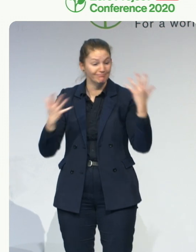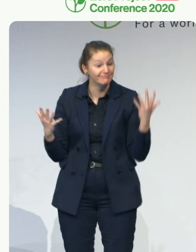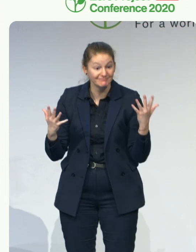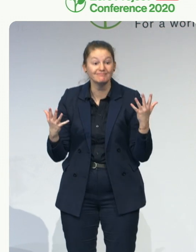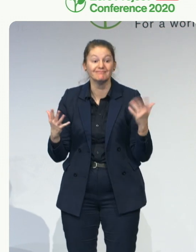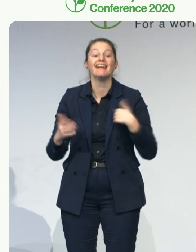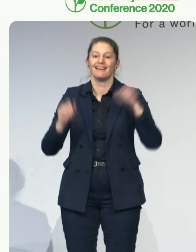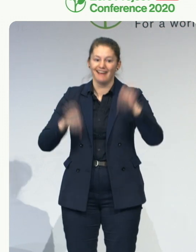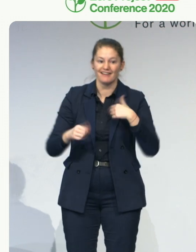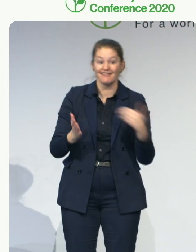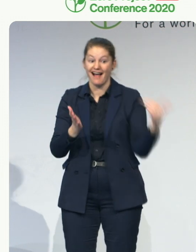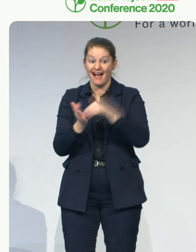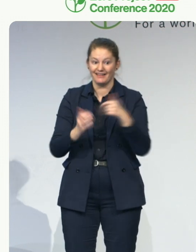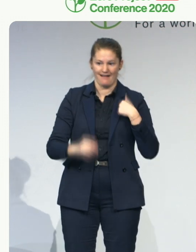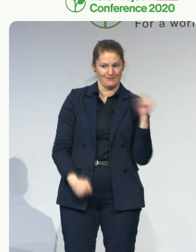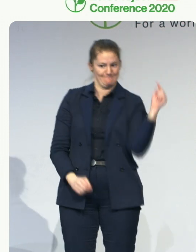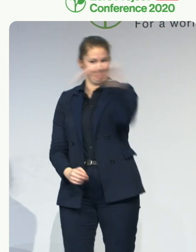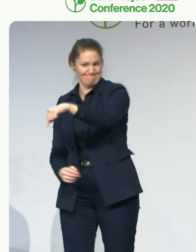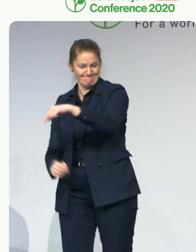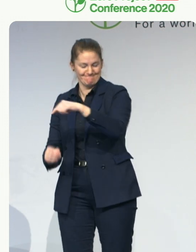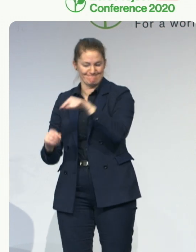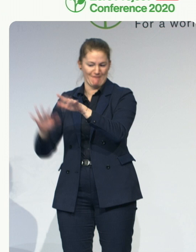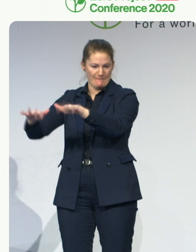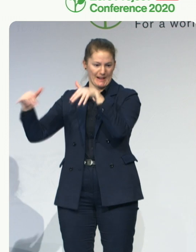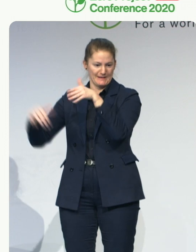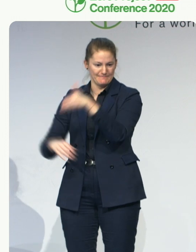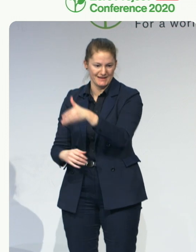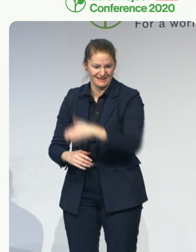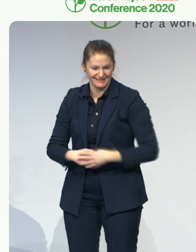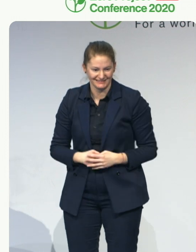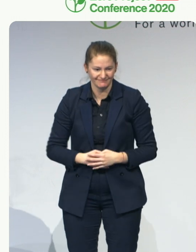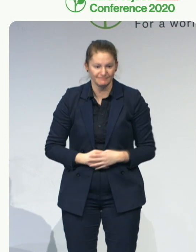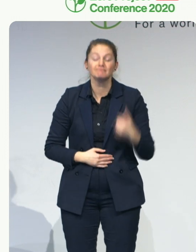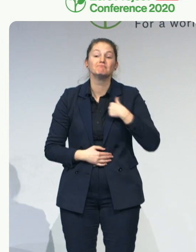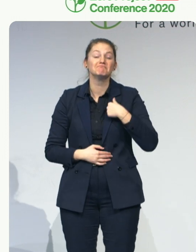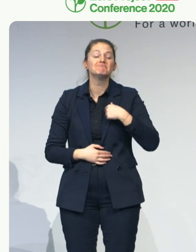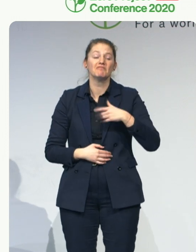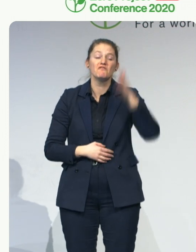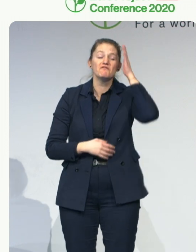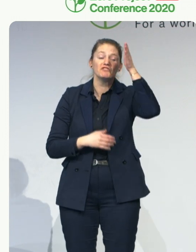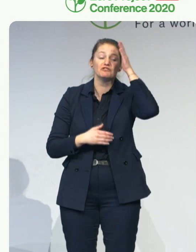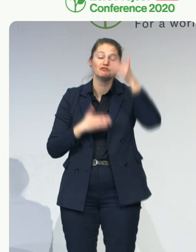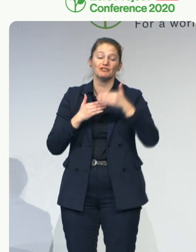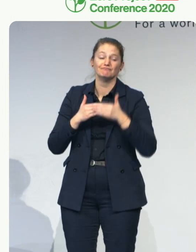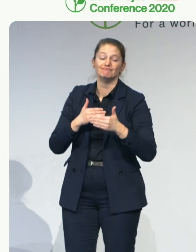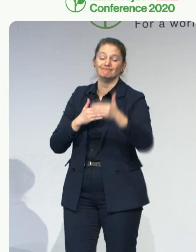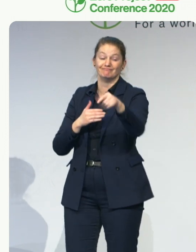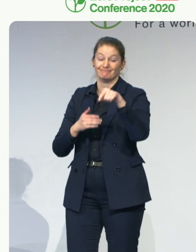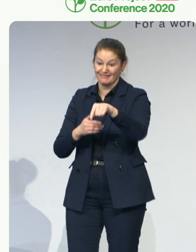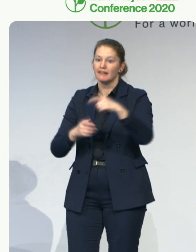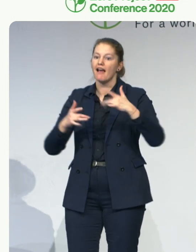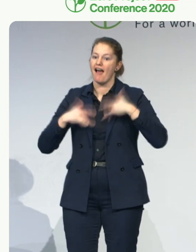in the future pre-opening ceremonies, not anywhere, but in the